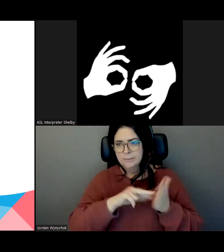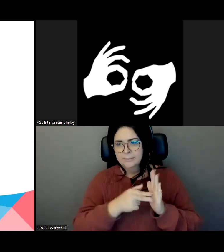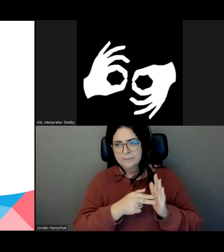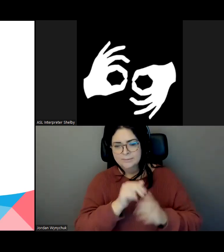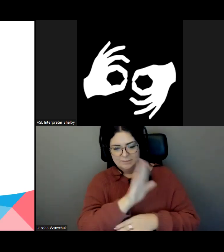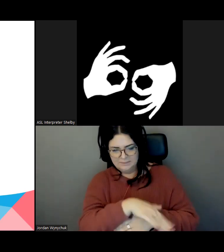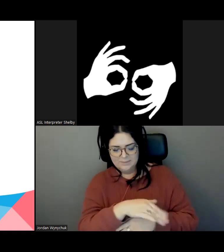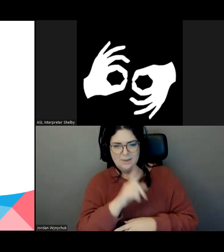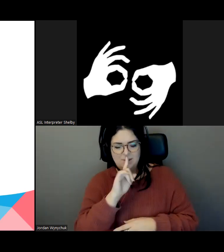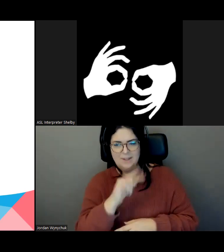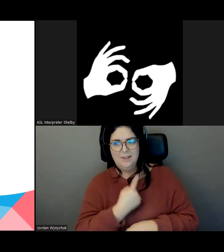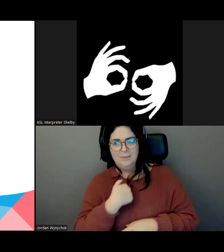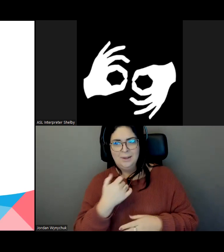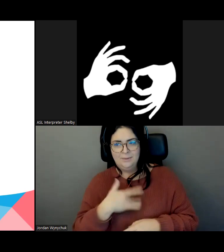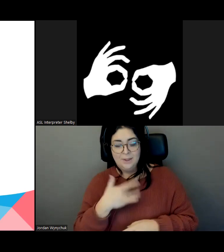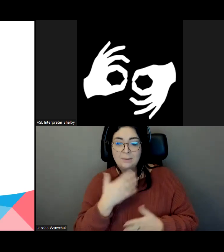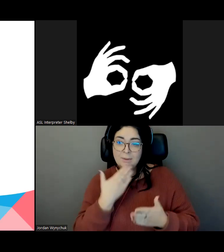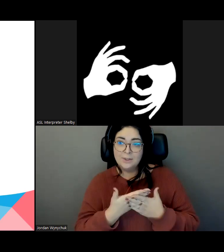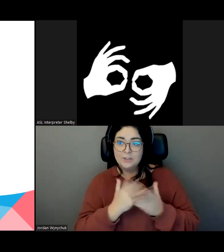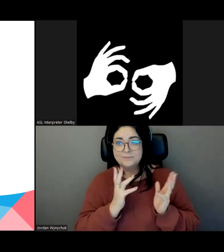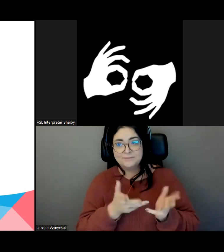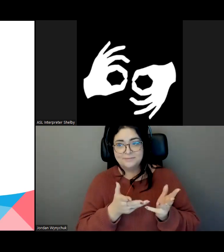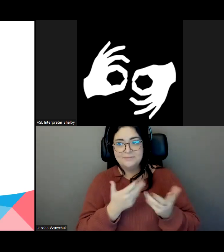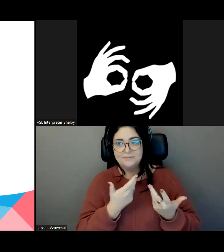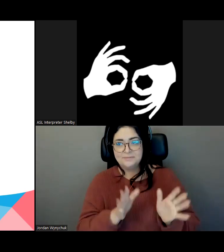that hurt my feelings, and we had a good talk actually.